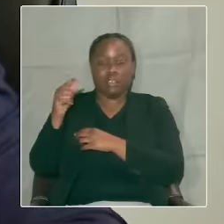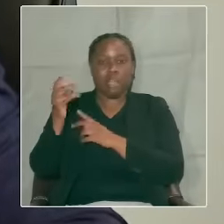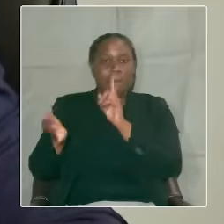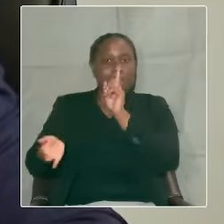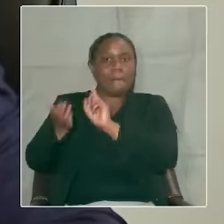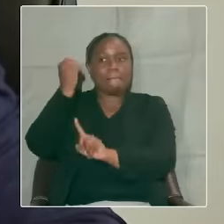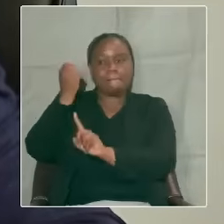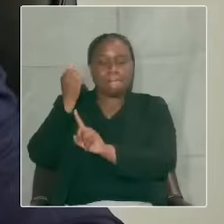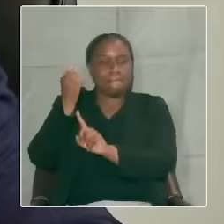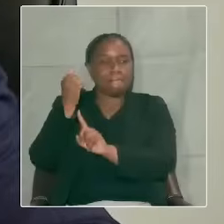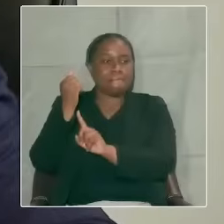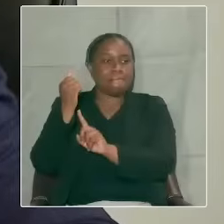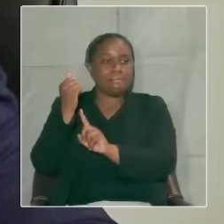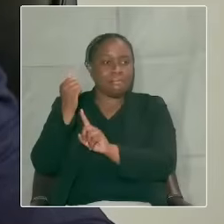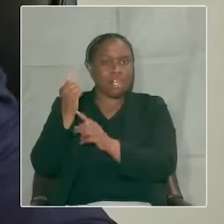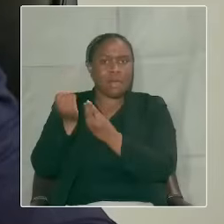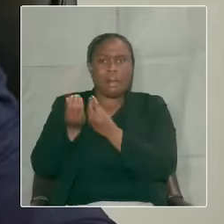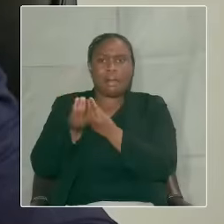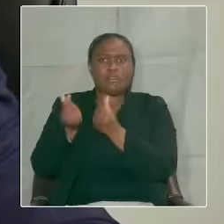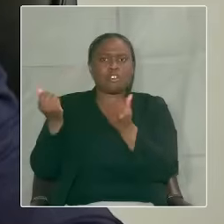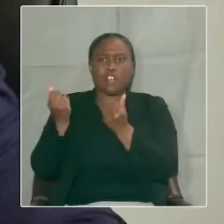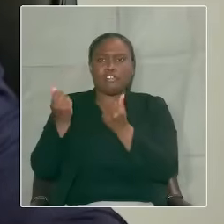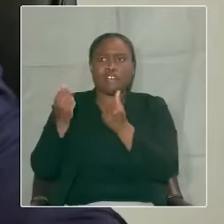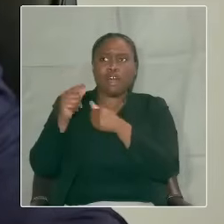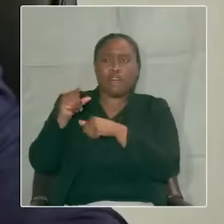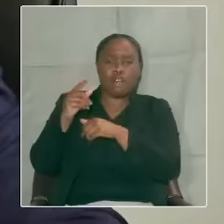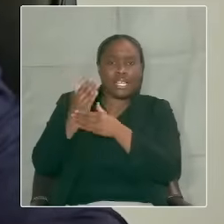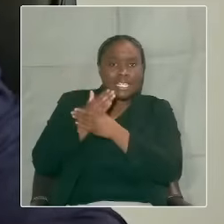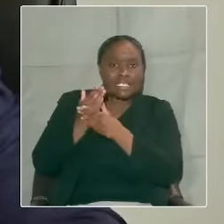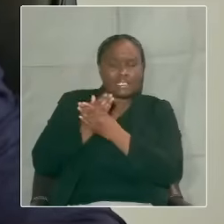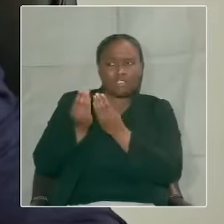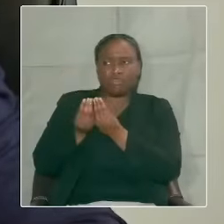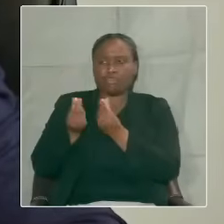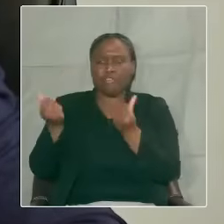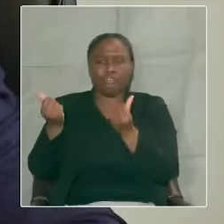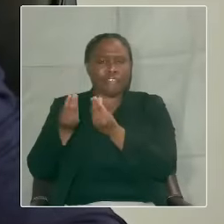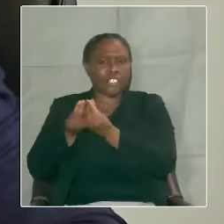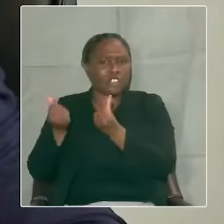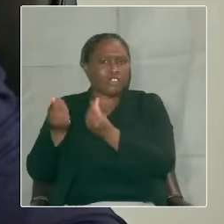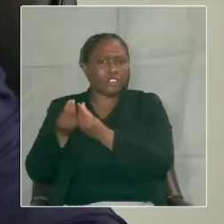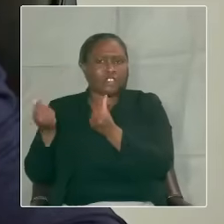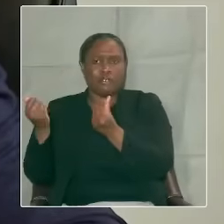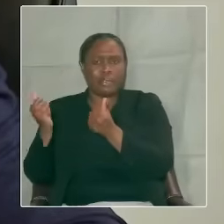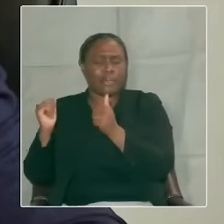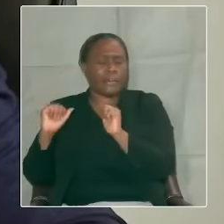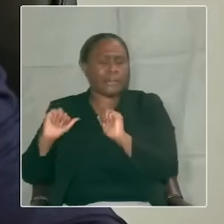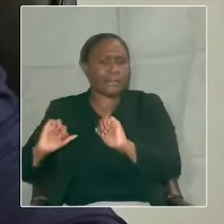able to resolve most of the cases at the university.